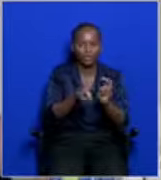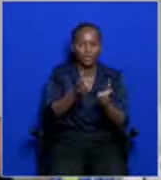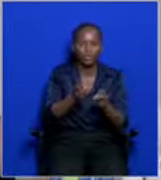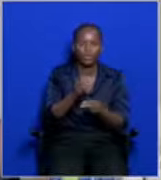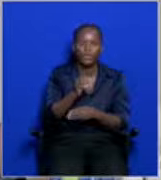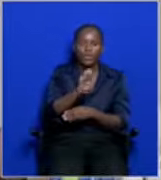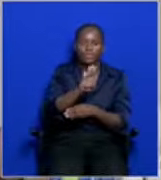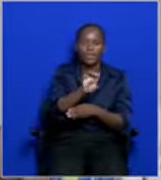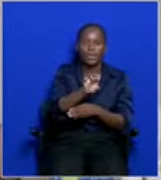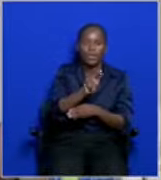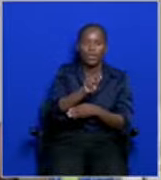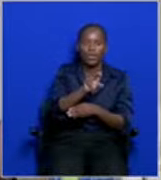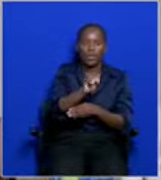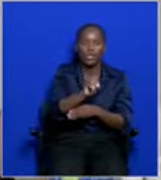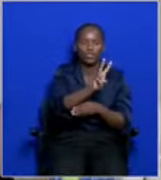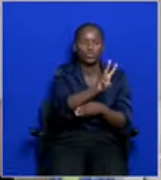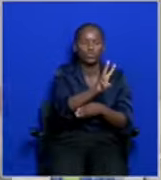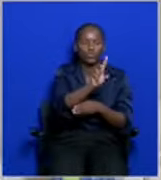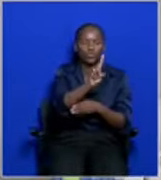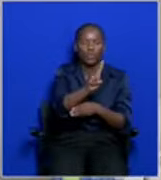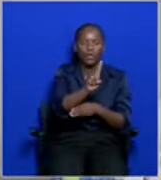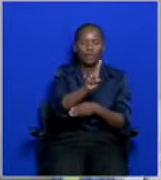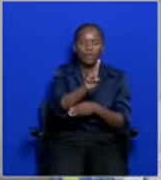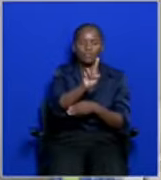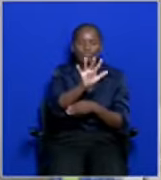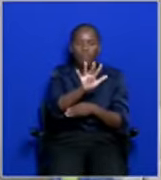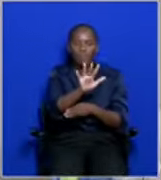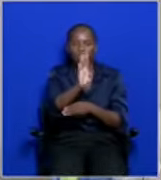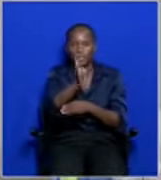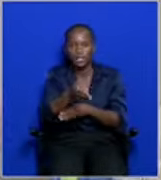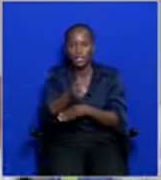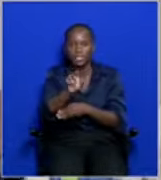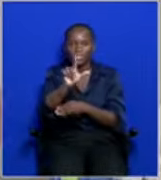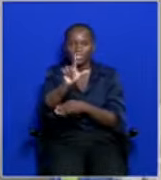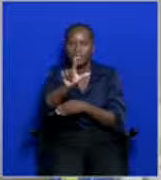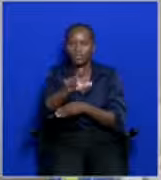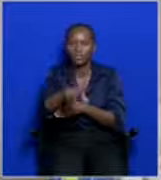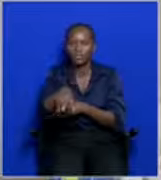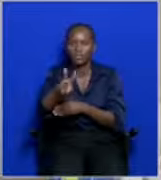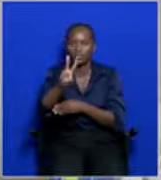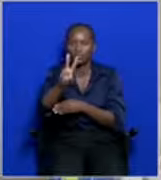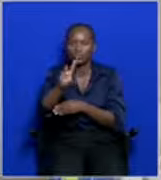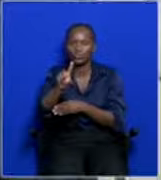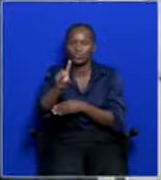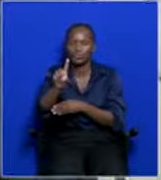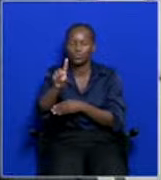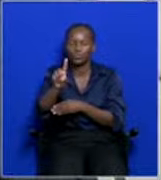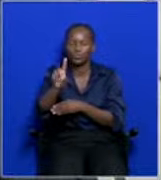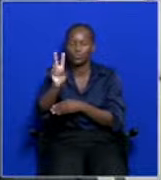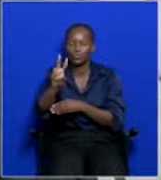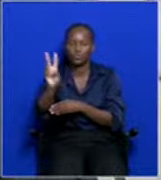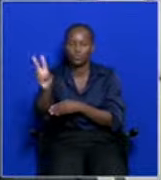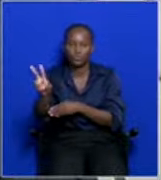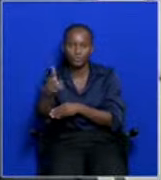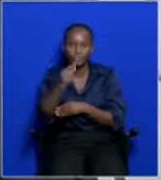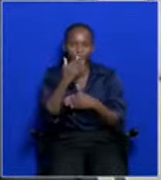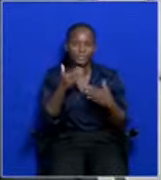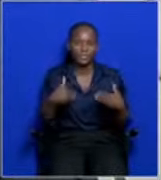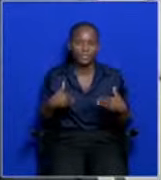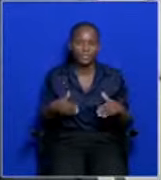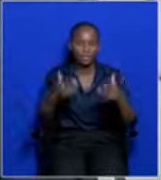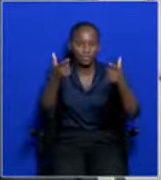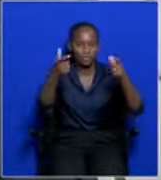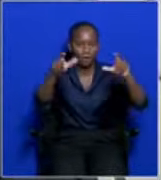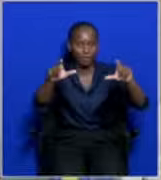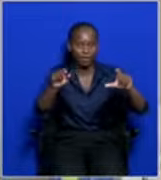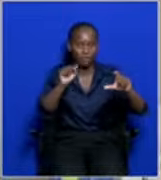215/07/2022, and it starts at your paragraph 46. Is that correct? Yes, it's correct.